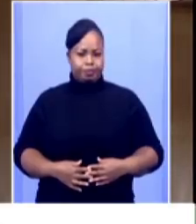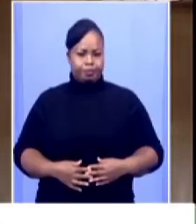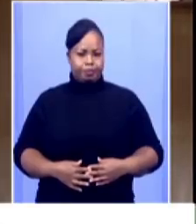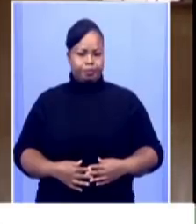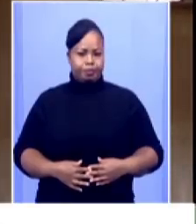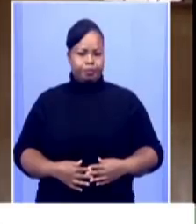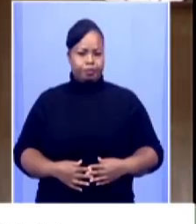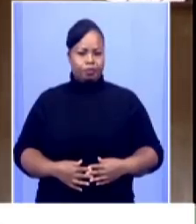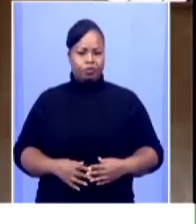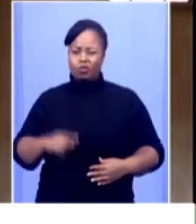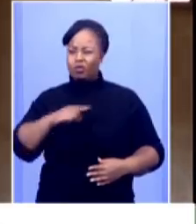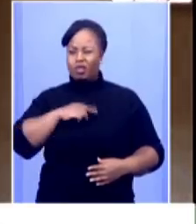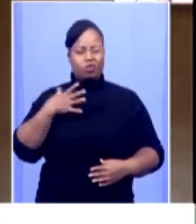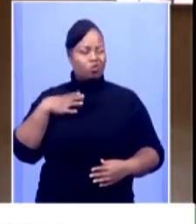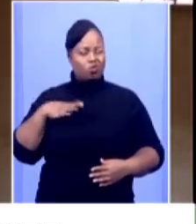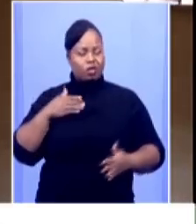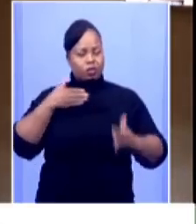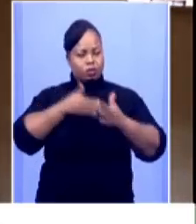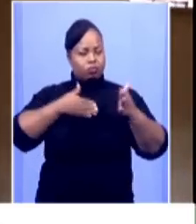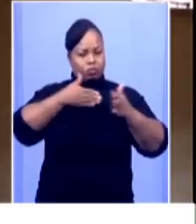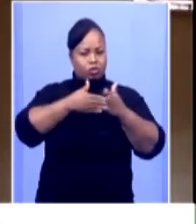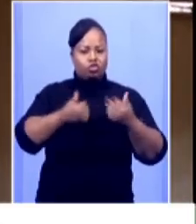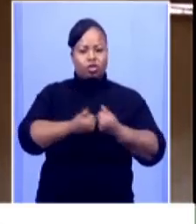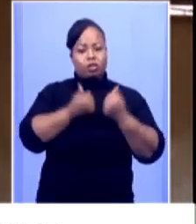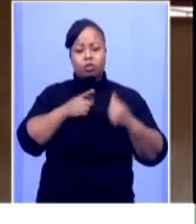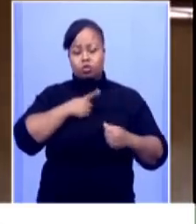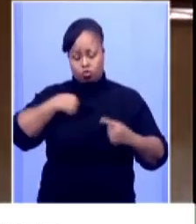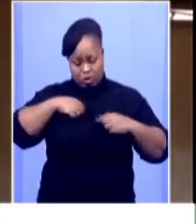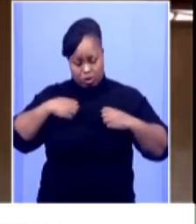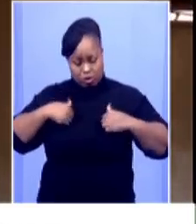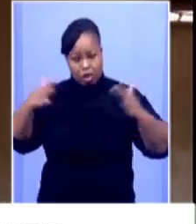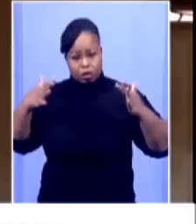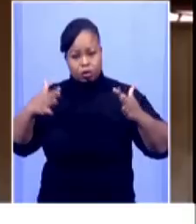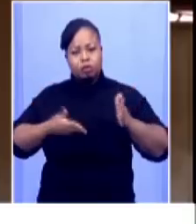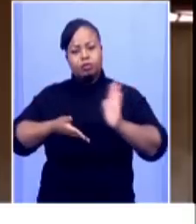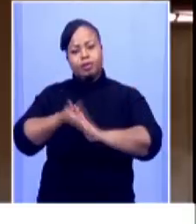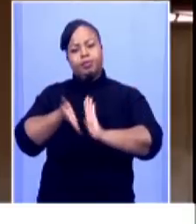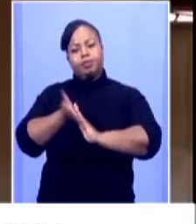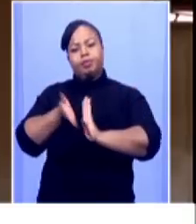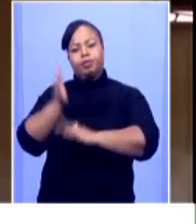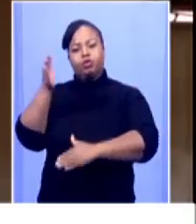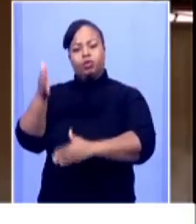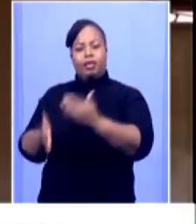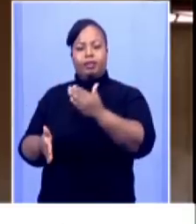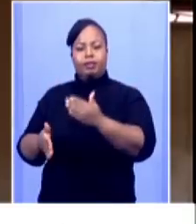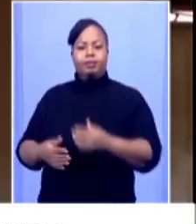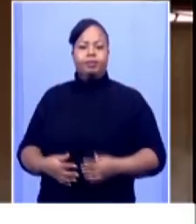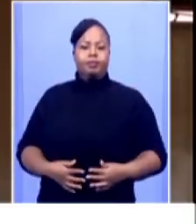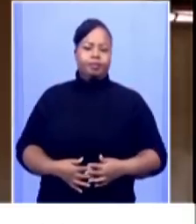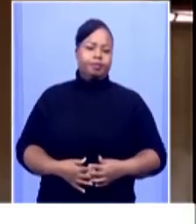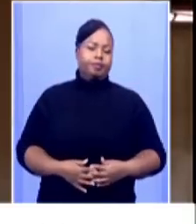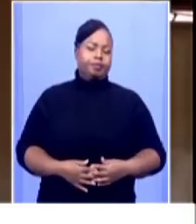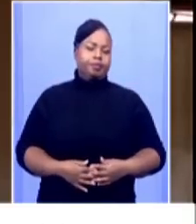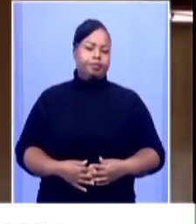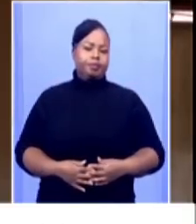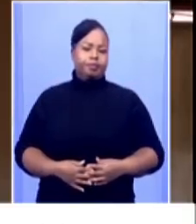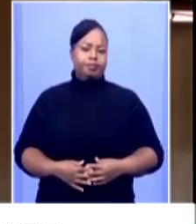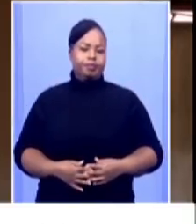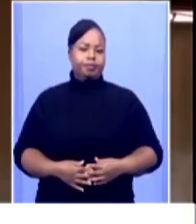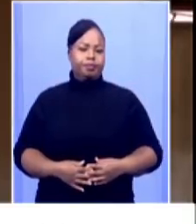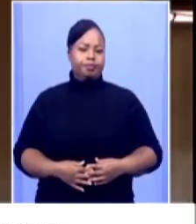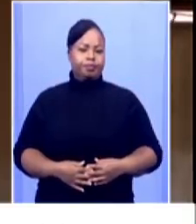we don't want any hiccups. If we start, we want it running until the end. So